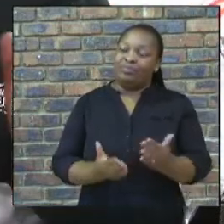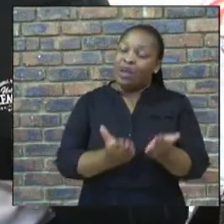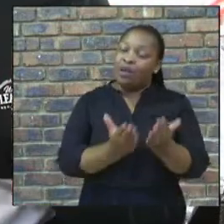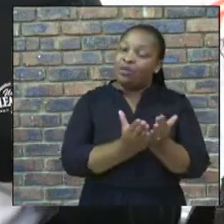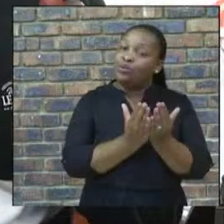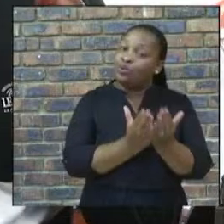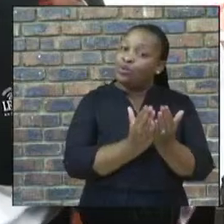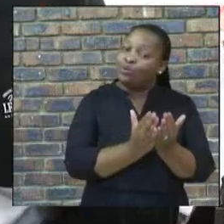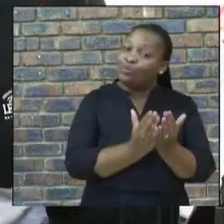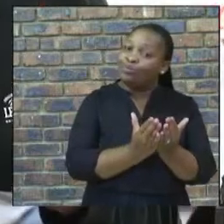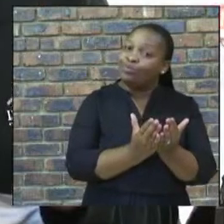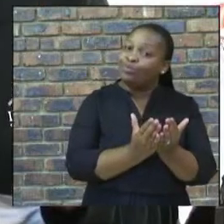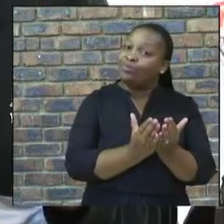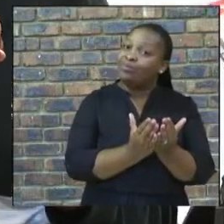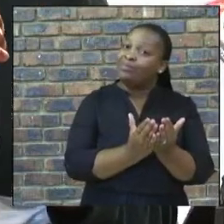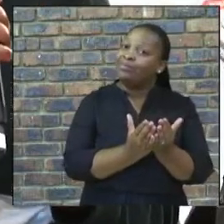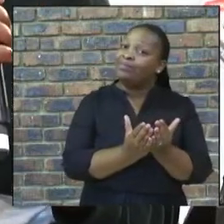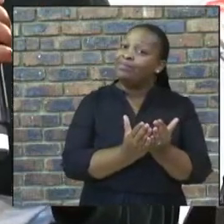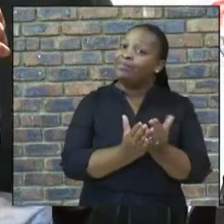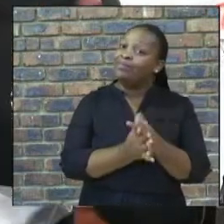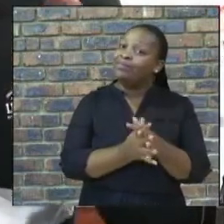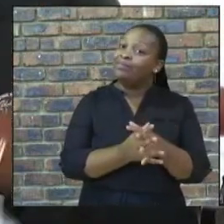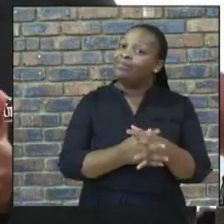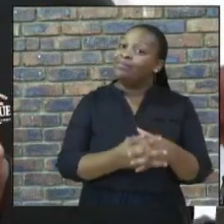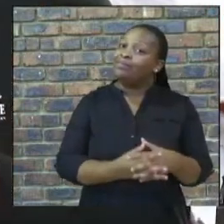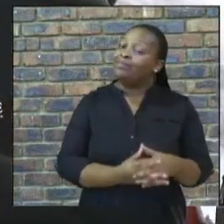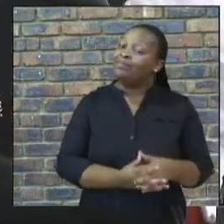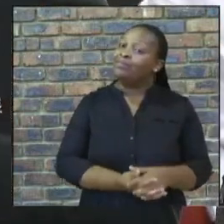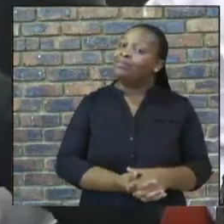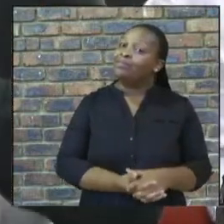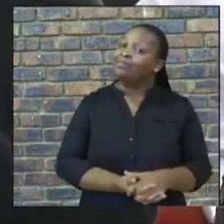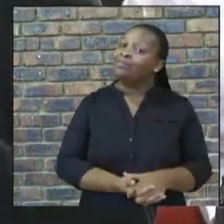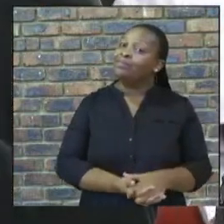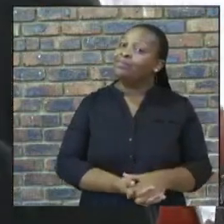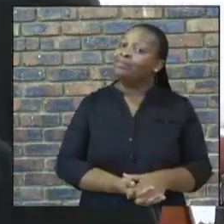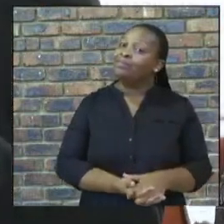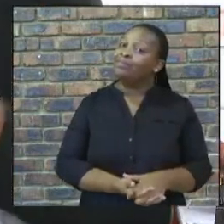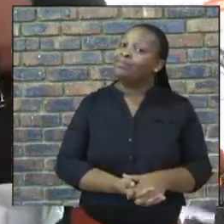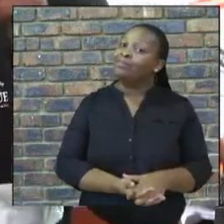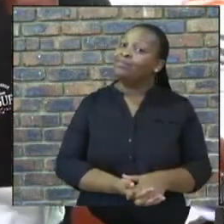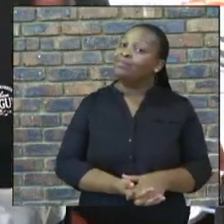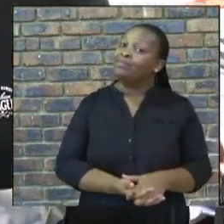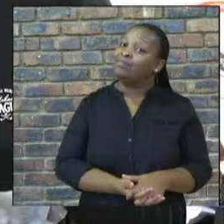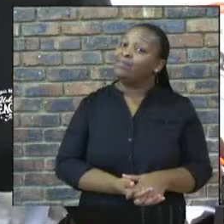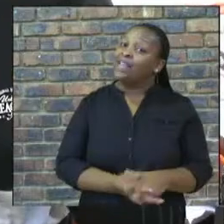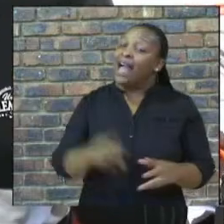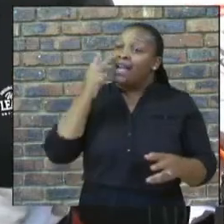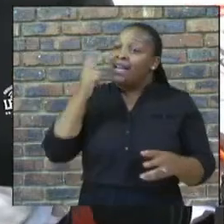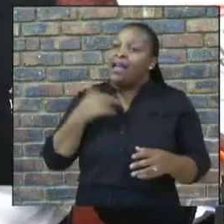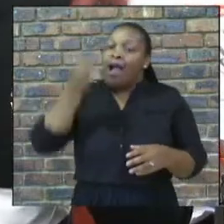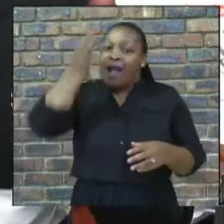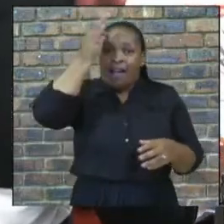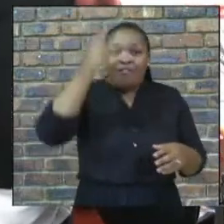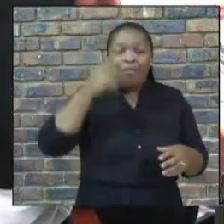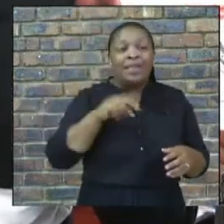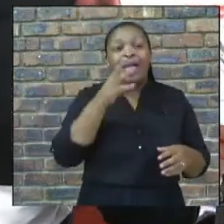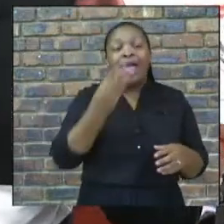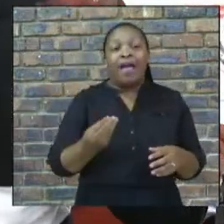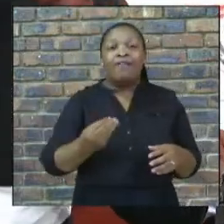ngibona ingqosana abantu government abathlokomelako esif